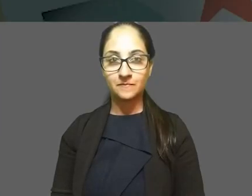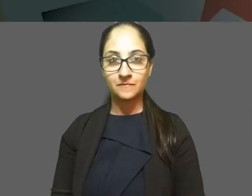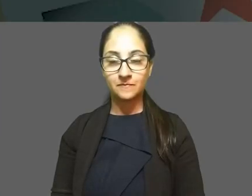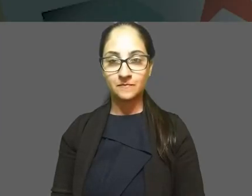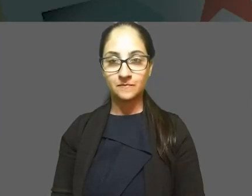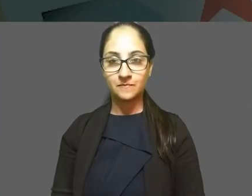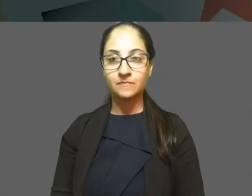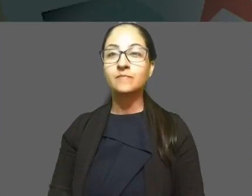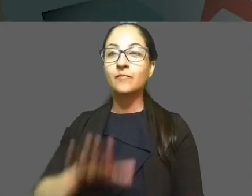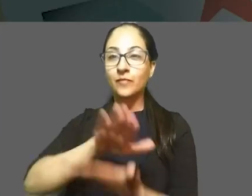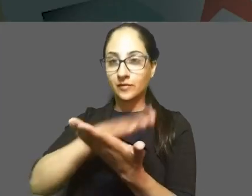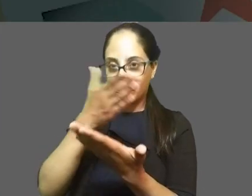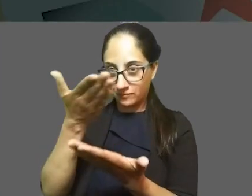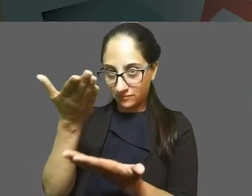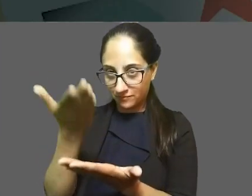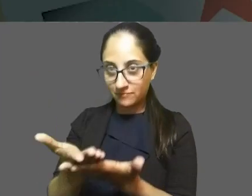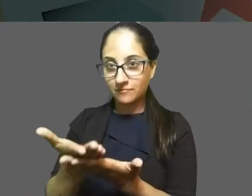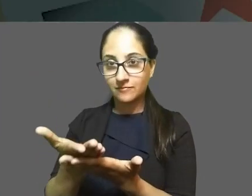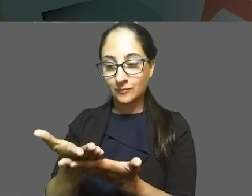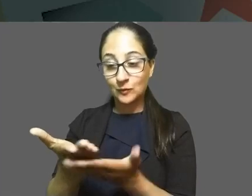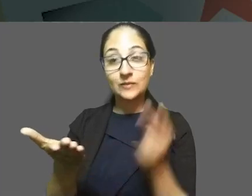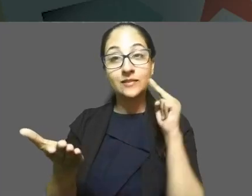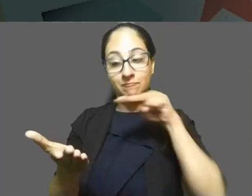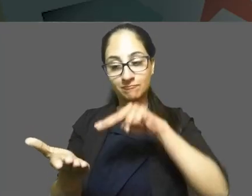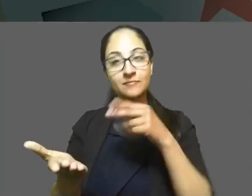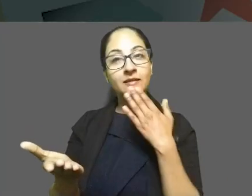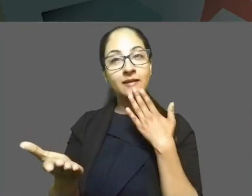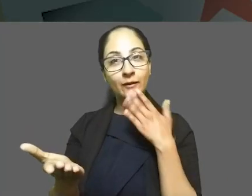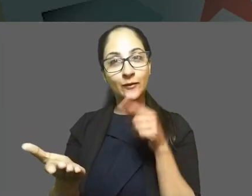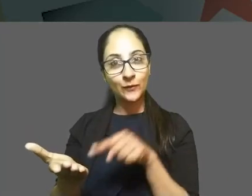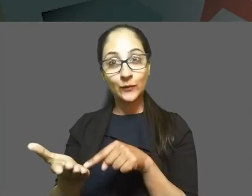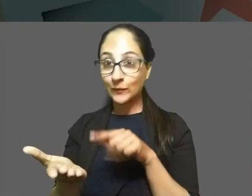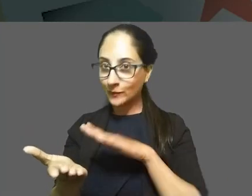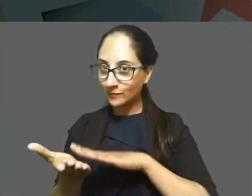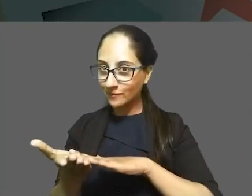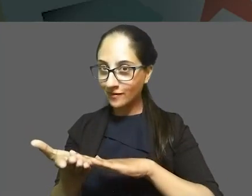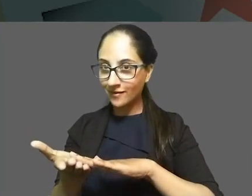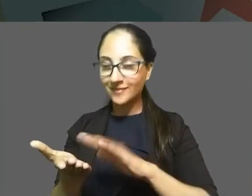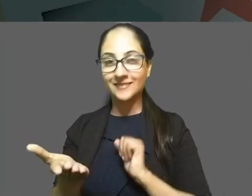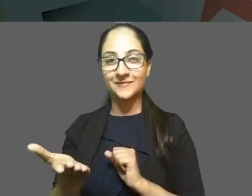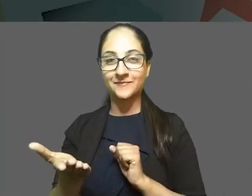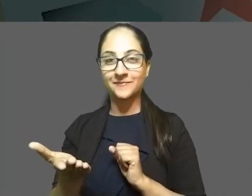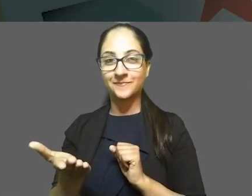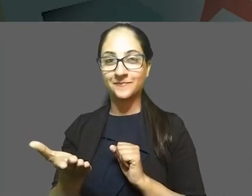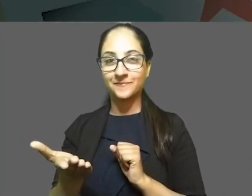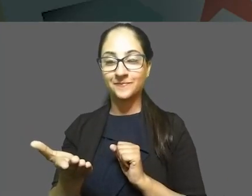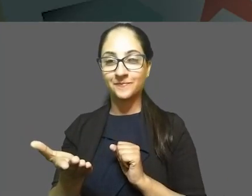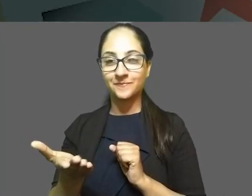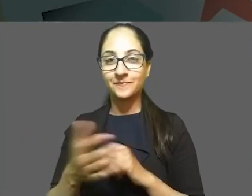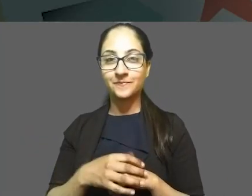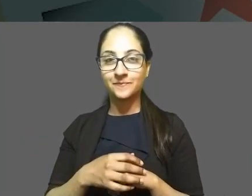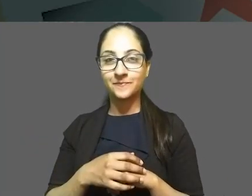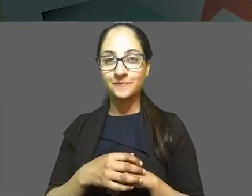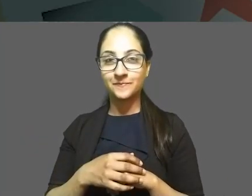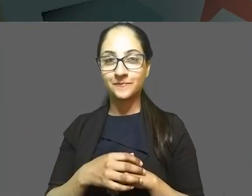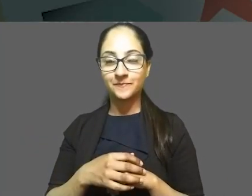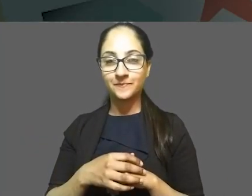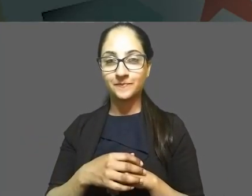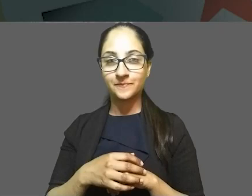So I'm going to go ahead and give it a little flip. You can see there how wonderful that color is on my naan.